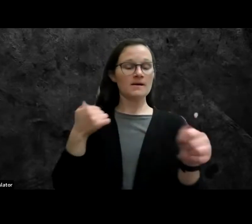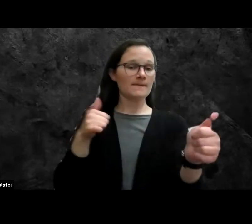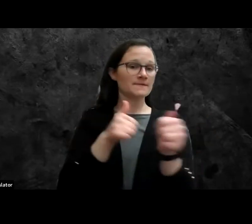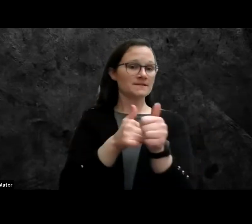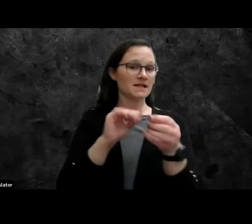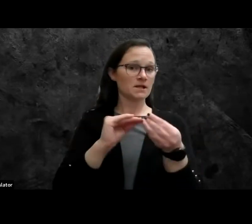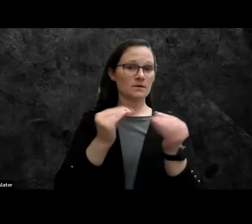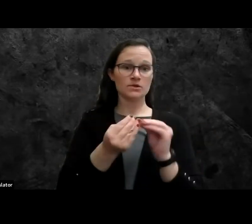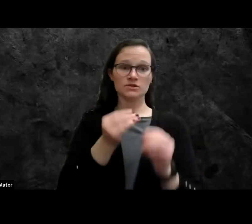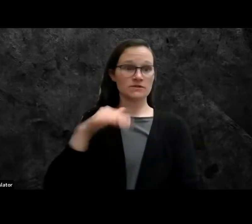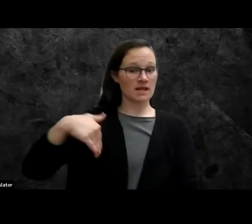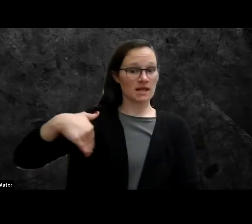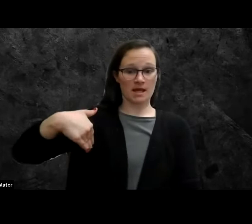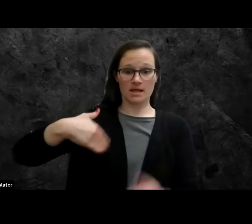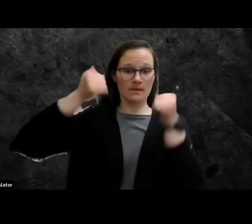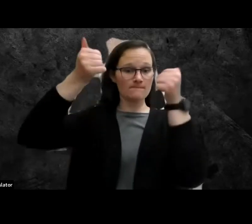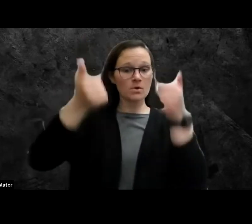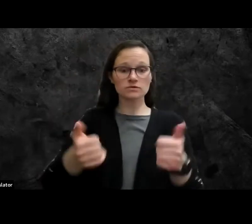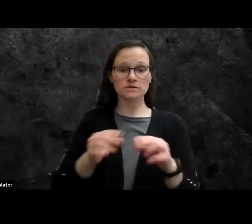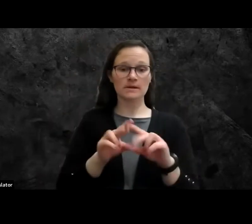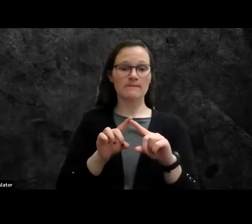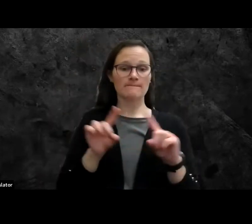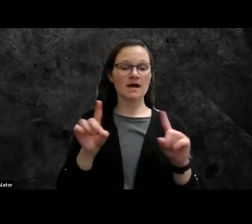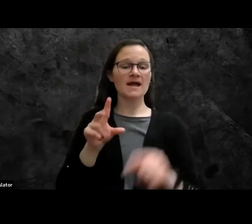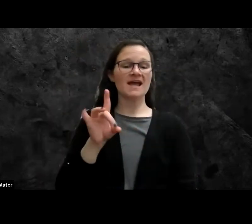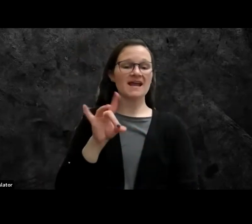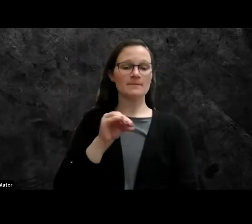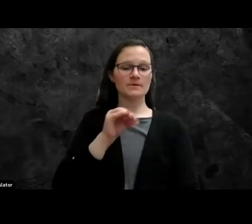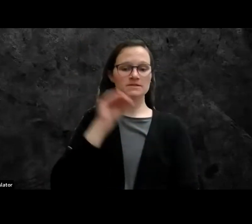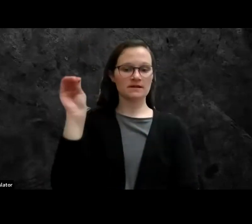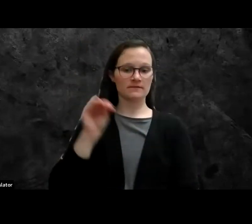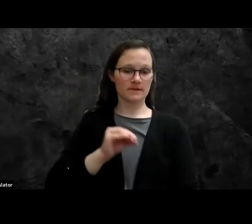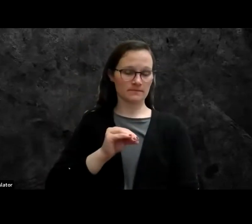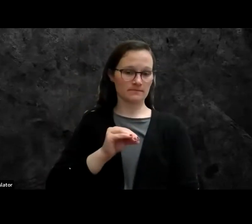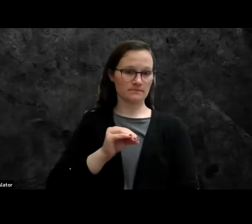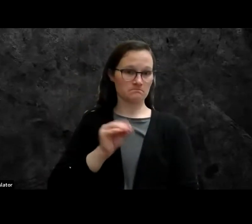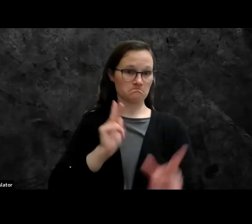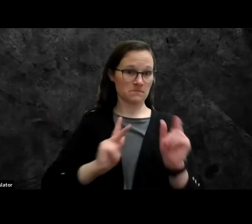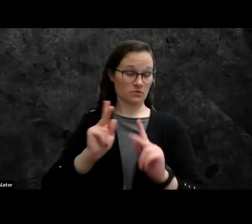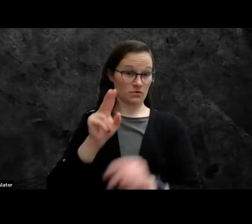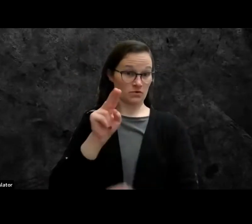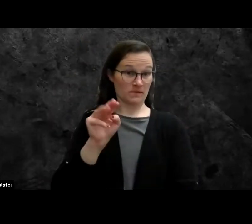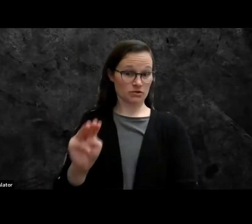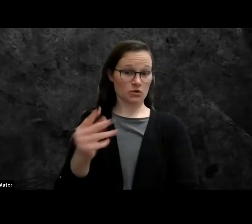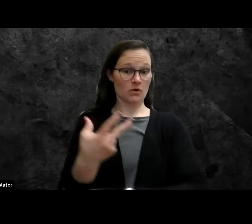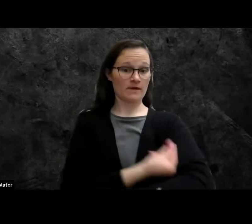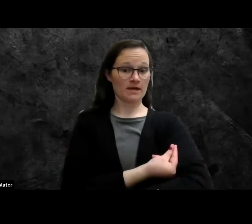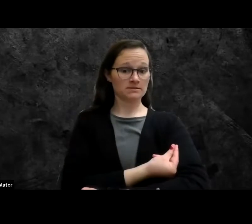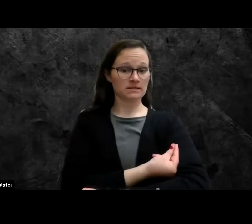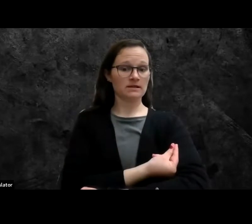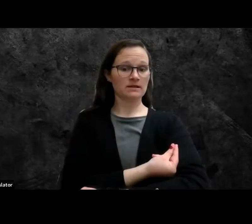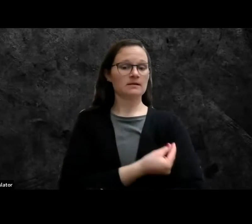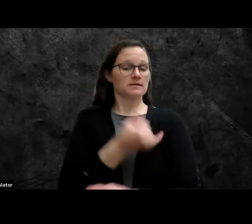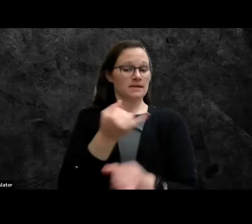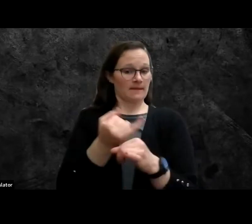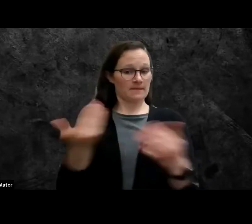80% of our population that's vaccinated. On our campus, we have 97% of our employees are vaccinated,